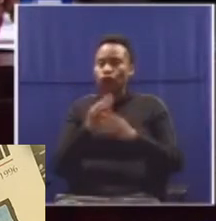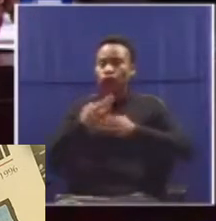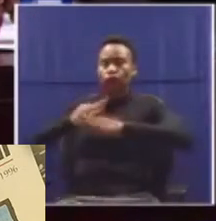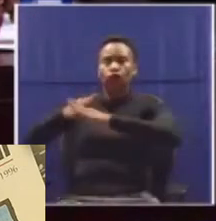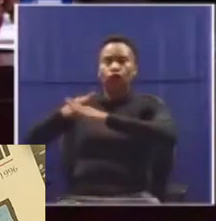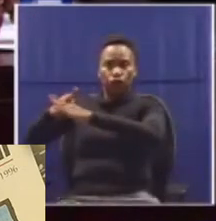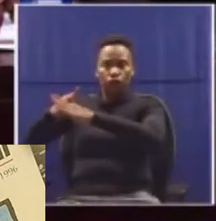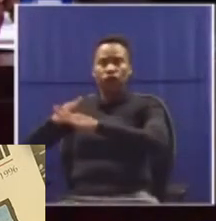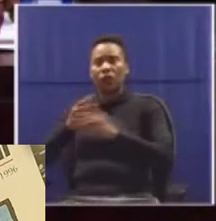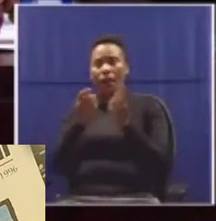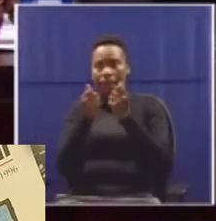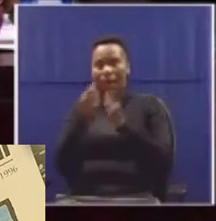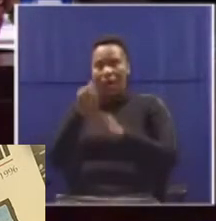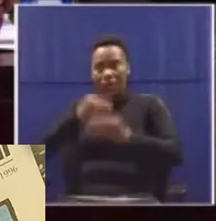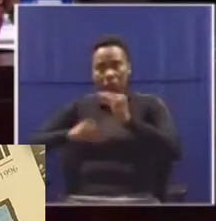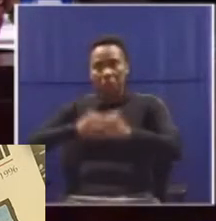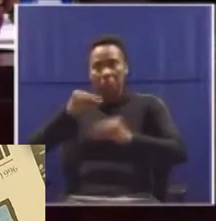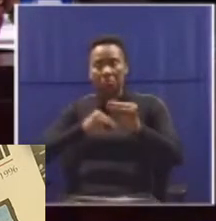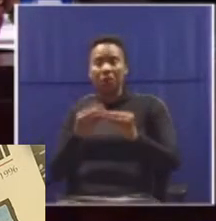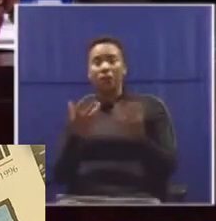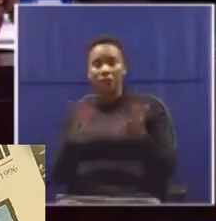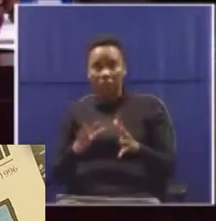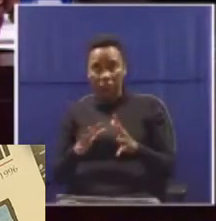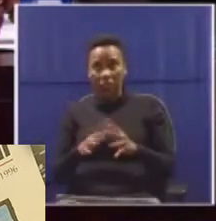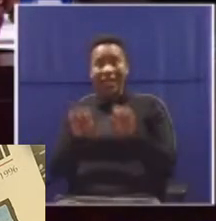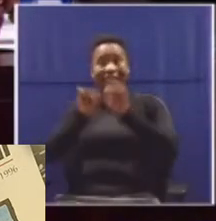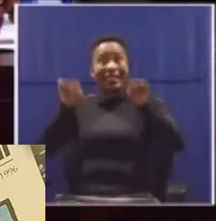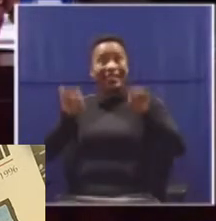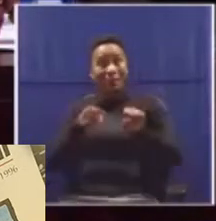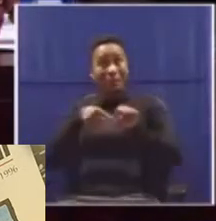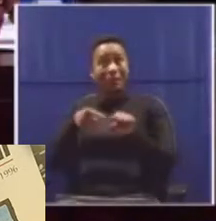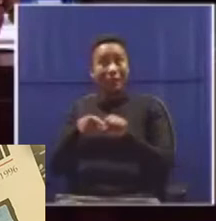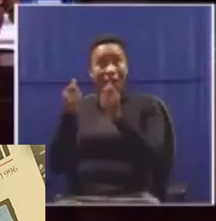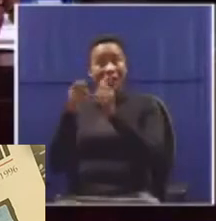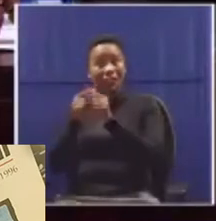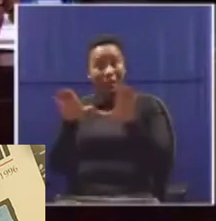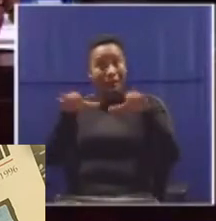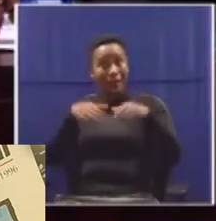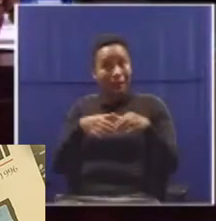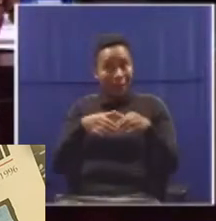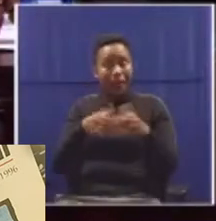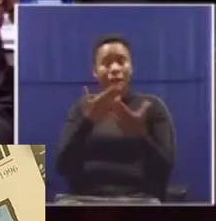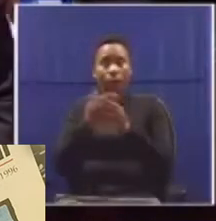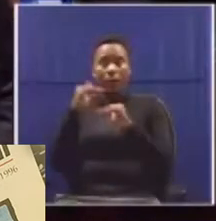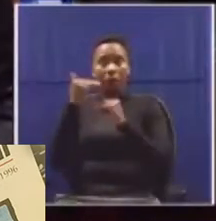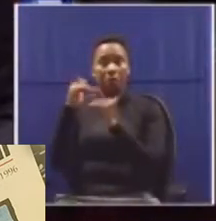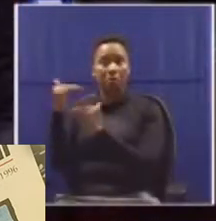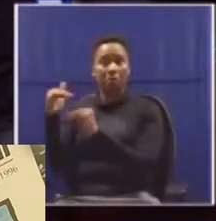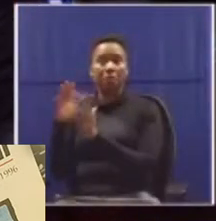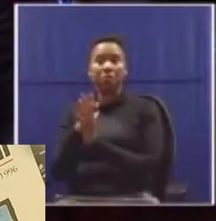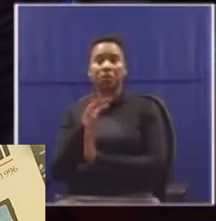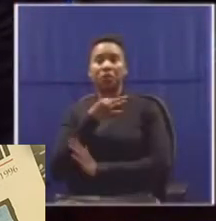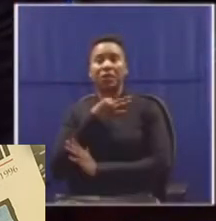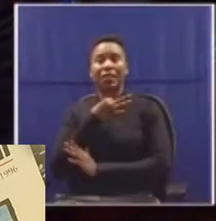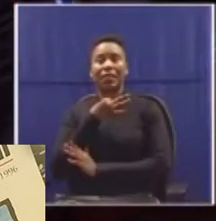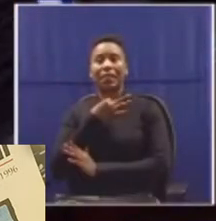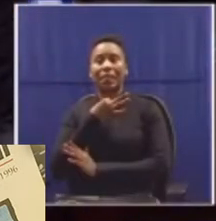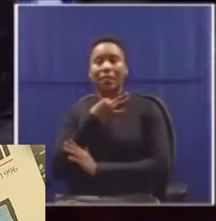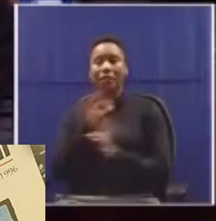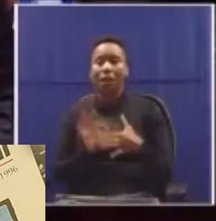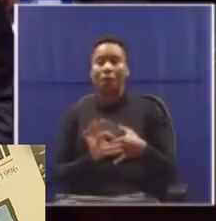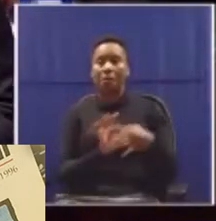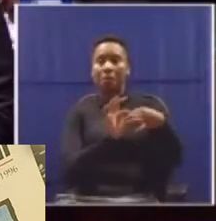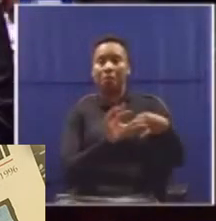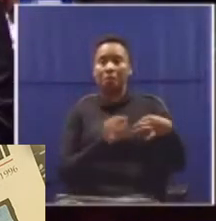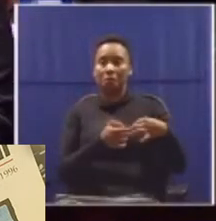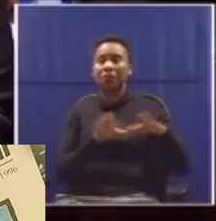and combating Terra Finance systems in the financial sector to minimize specific risks relating to